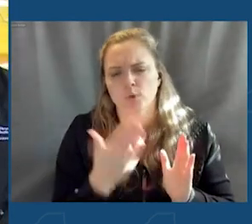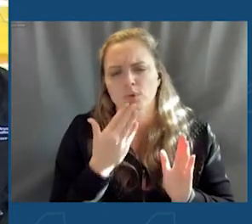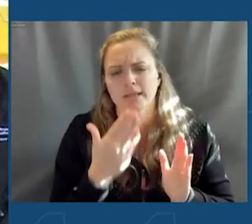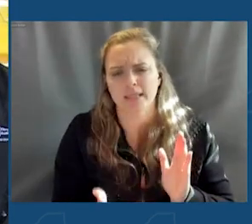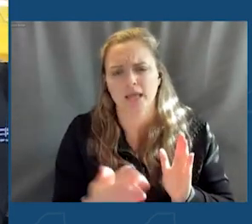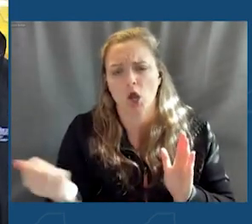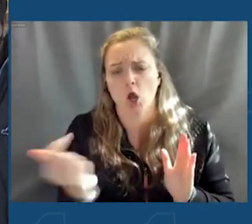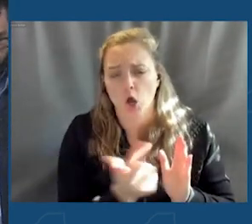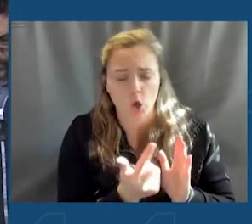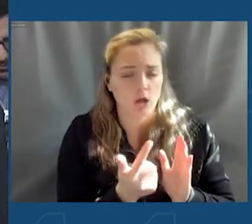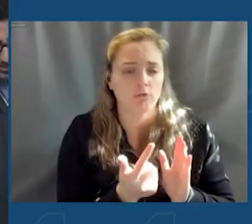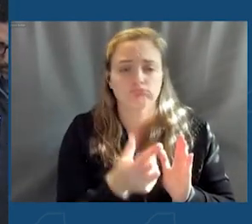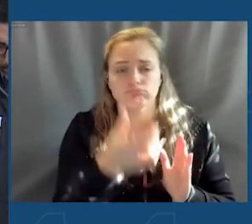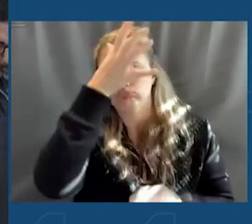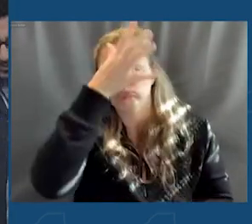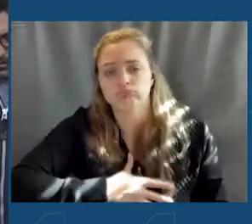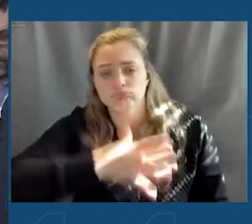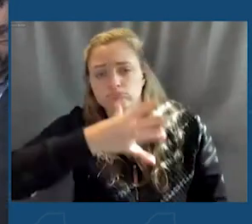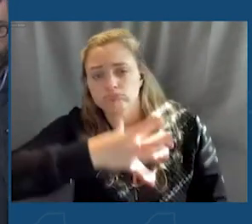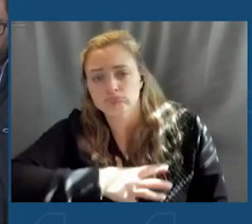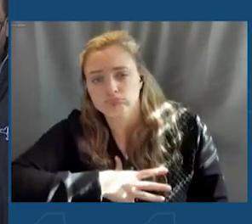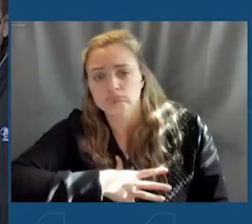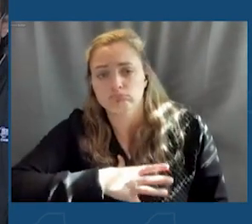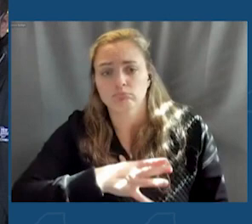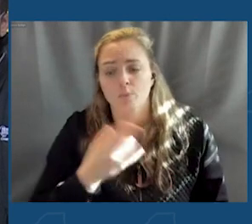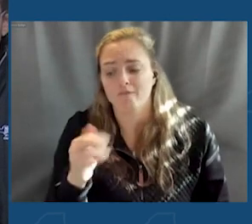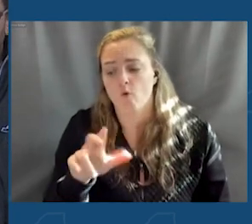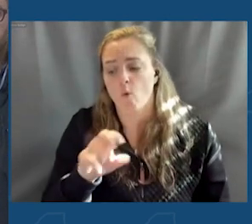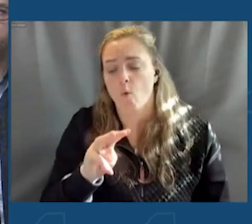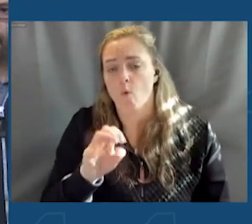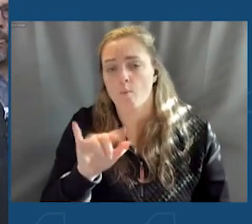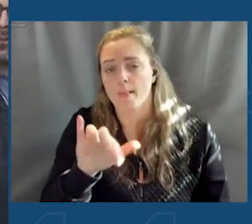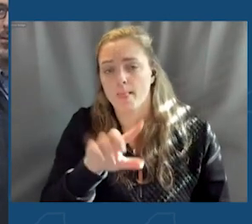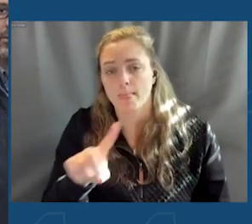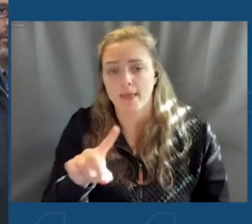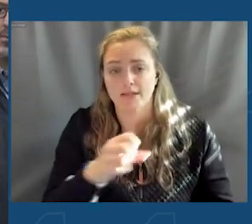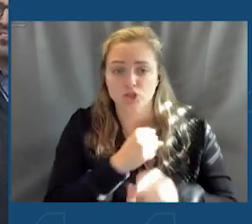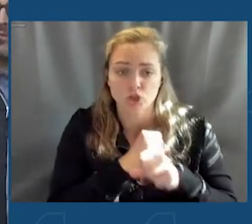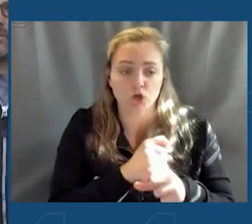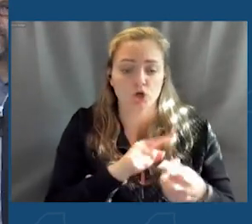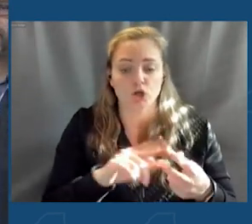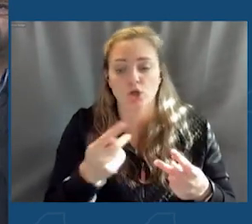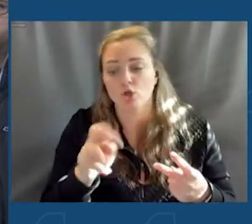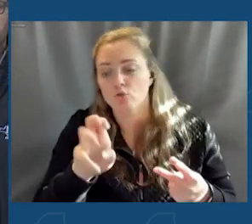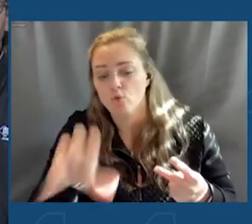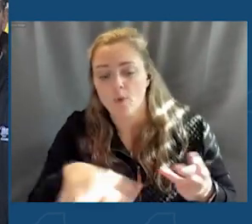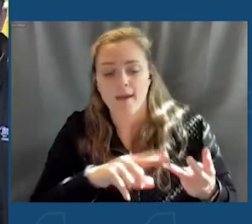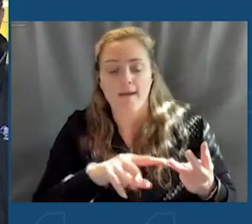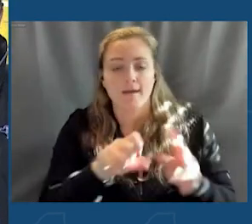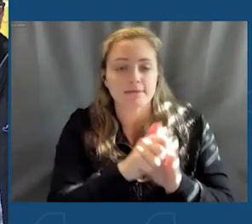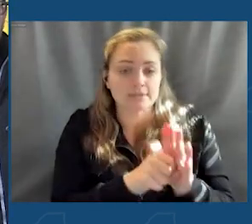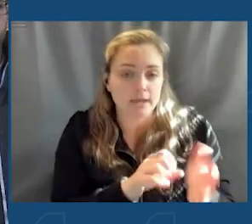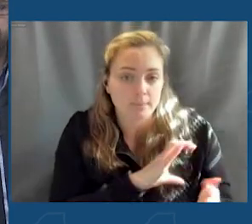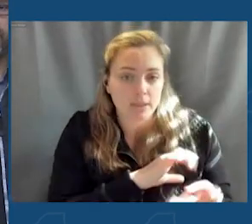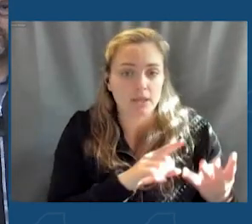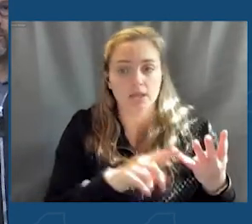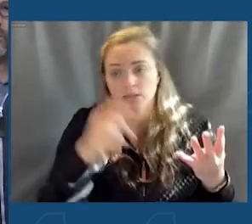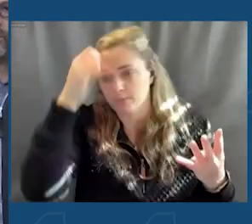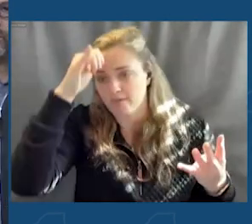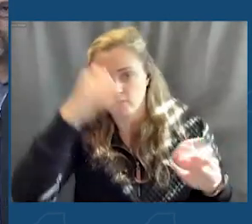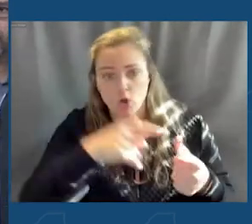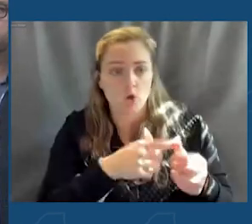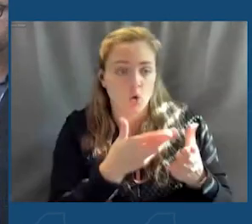of the men and women of Homeland Security, the Thruway, the State Police, Buffalo